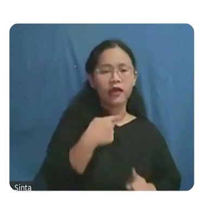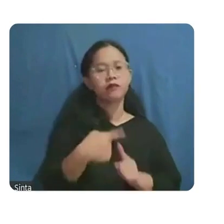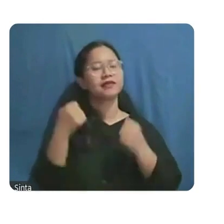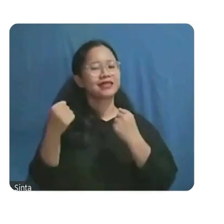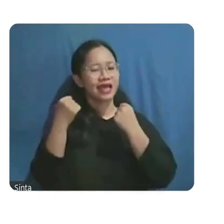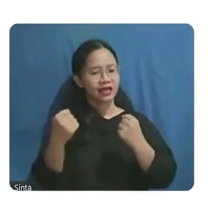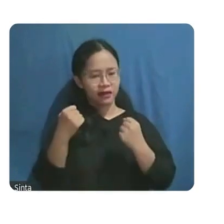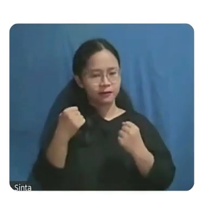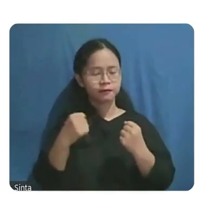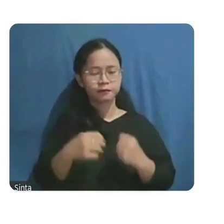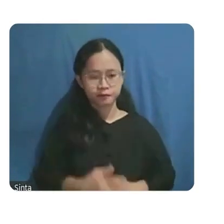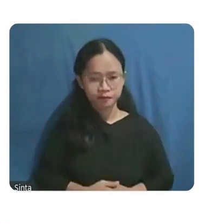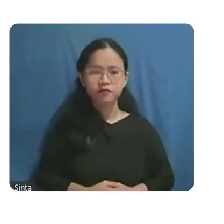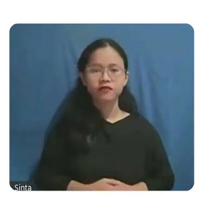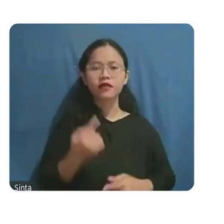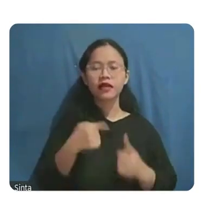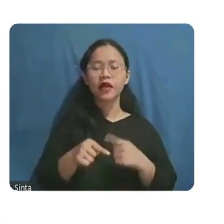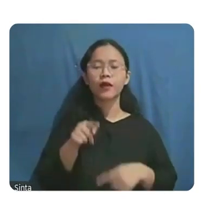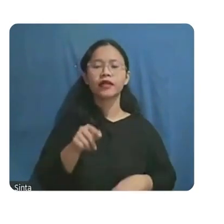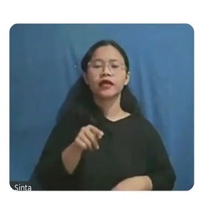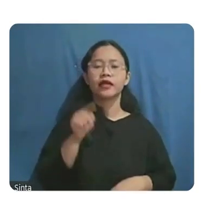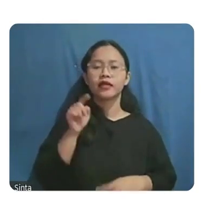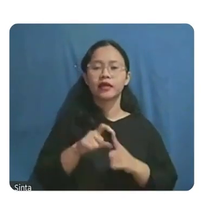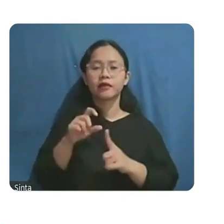According to the WHO, air pollution